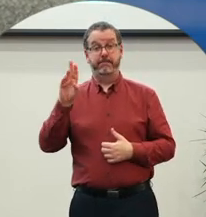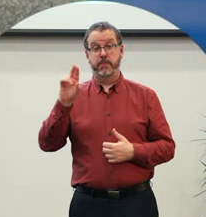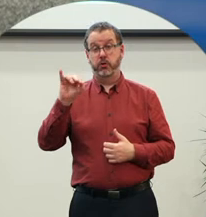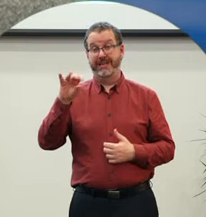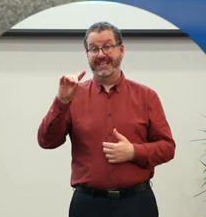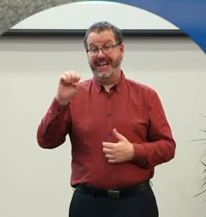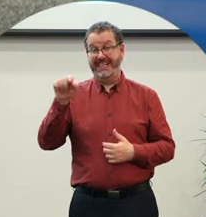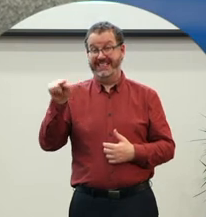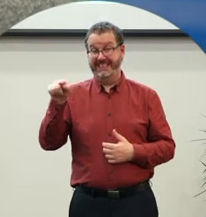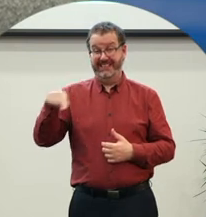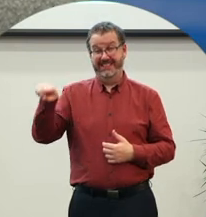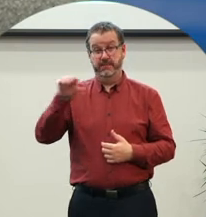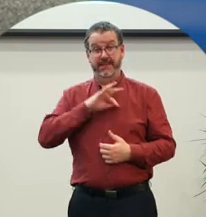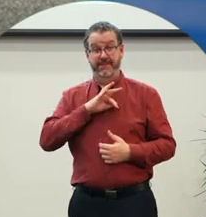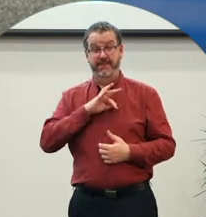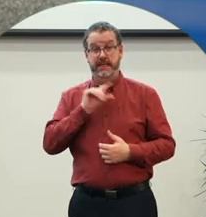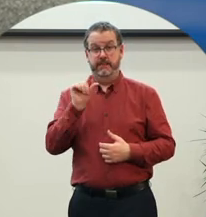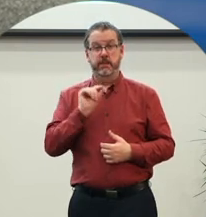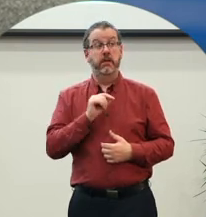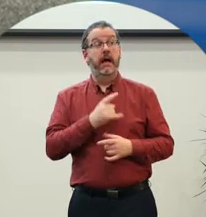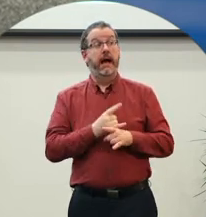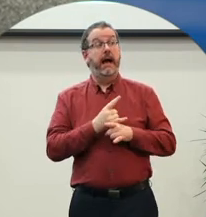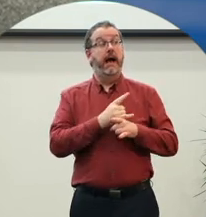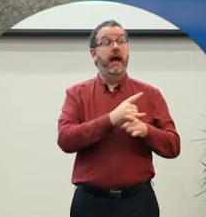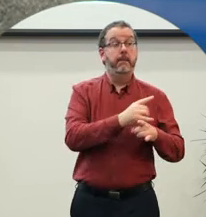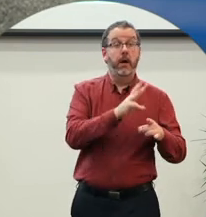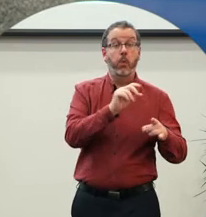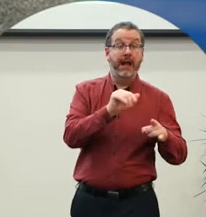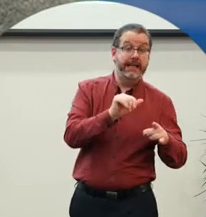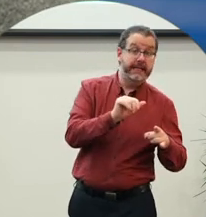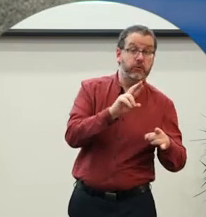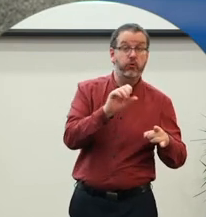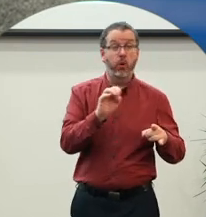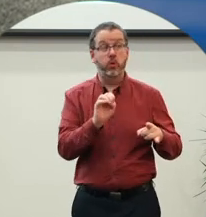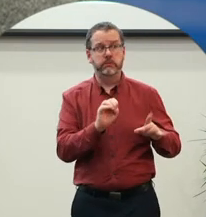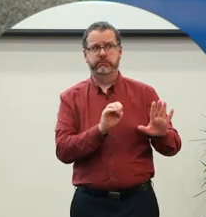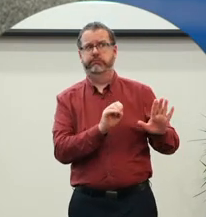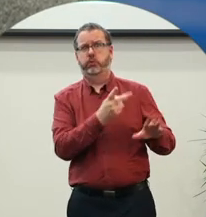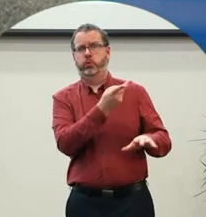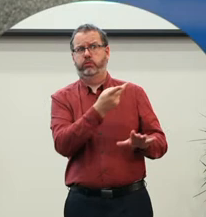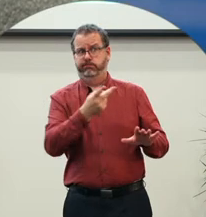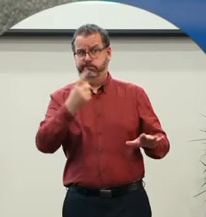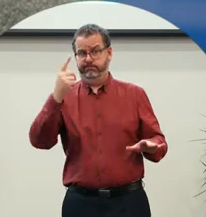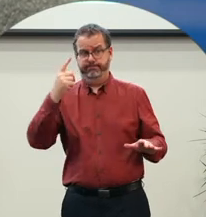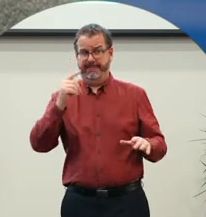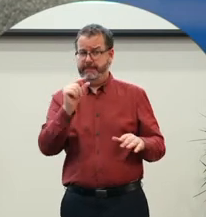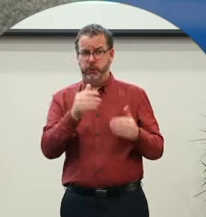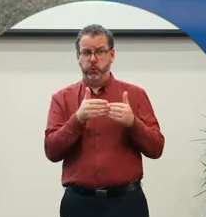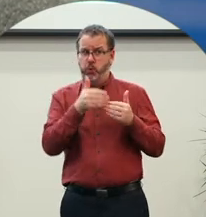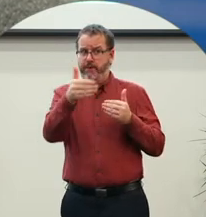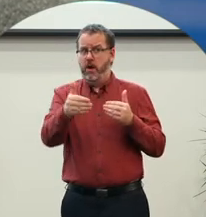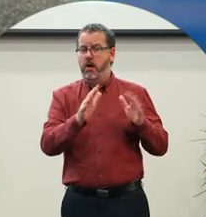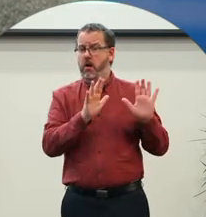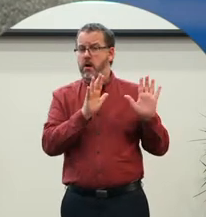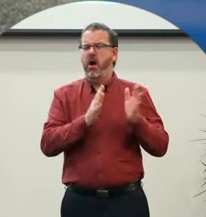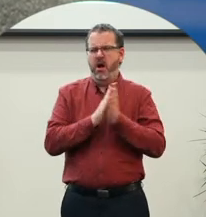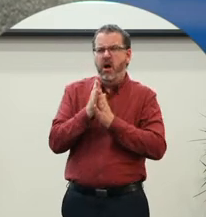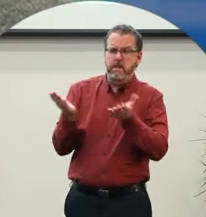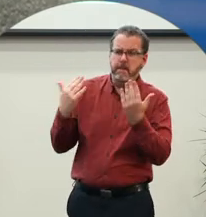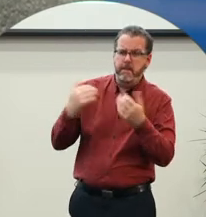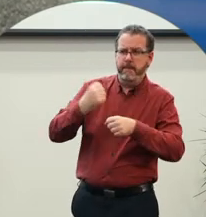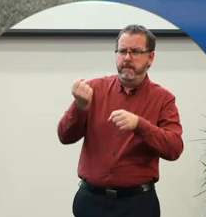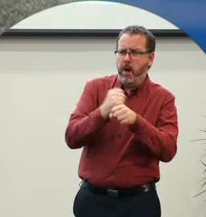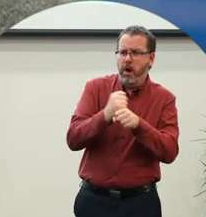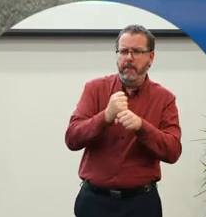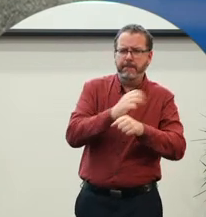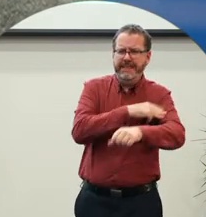a little reluctant to have Wally and Rose because they were considered too radical, because they wanted to start bombing police stations and everything.